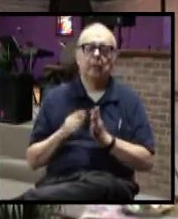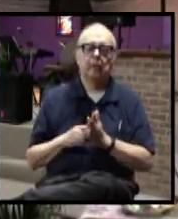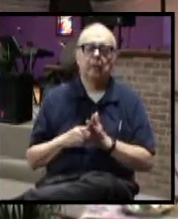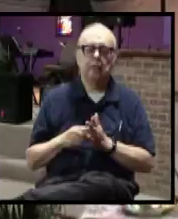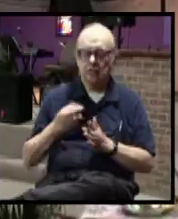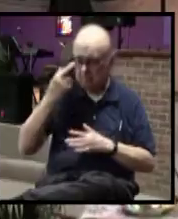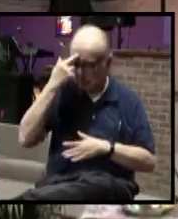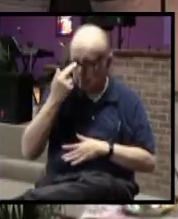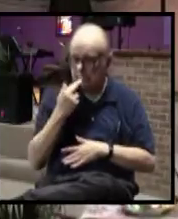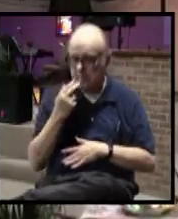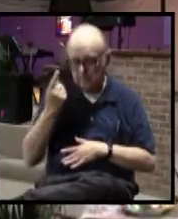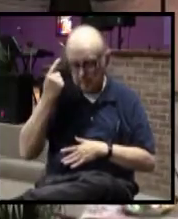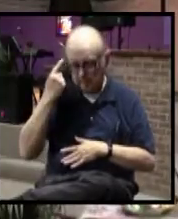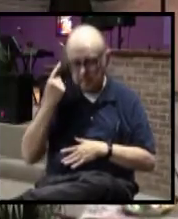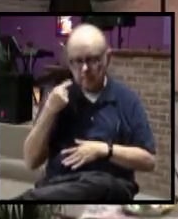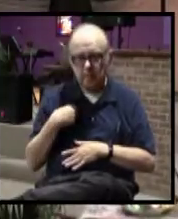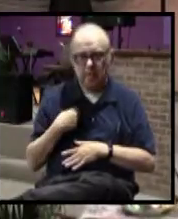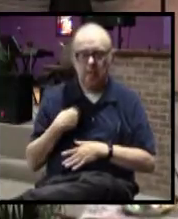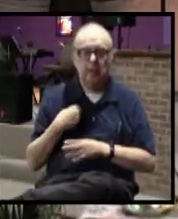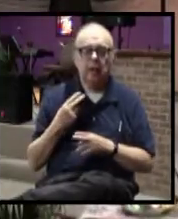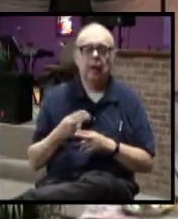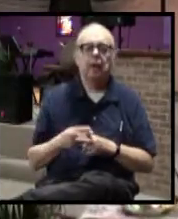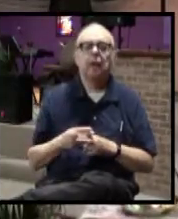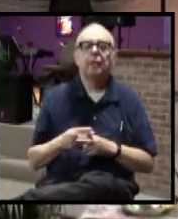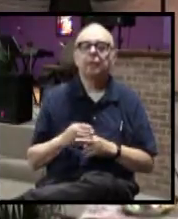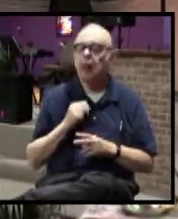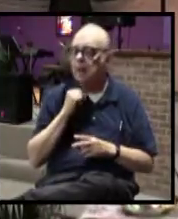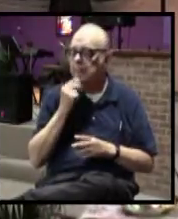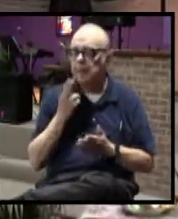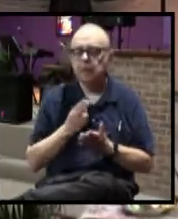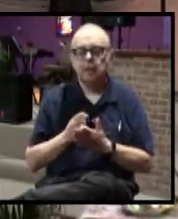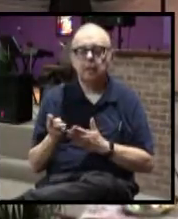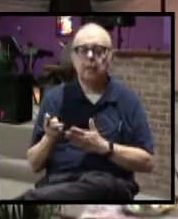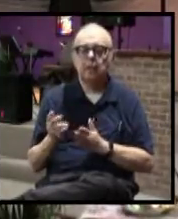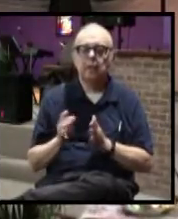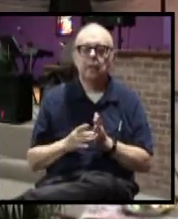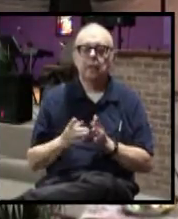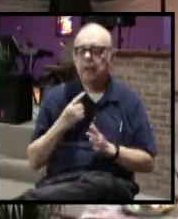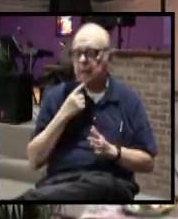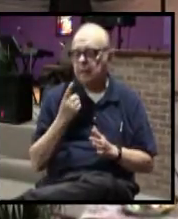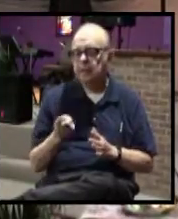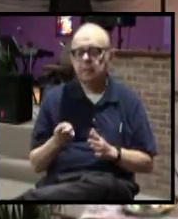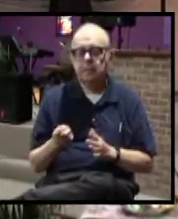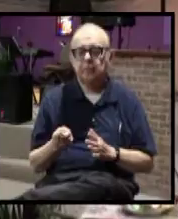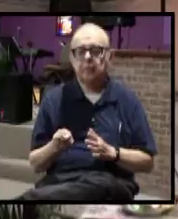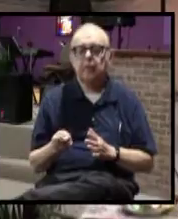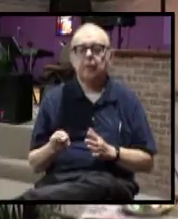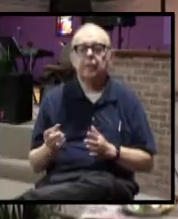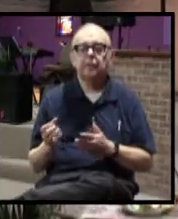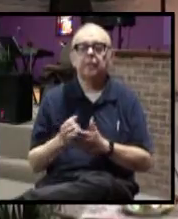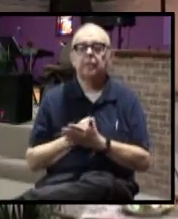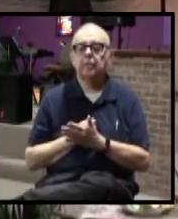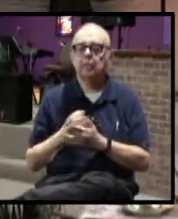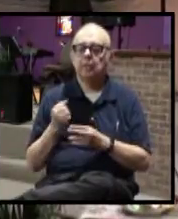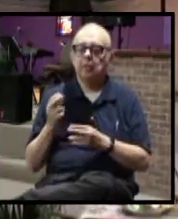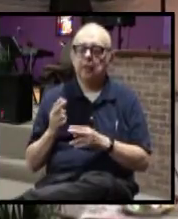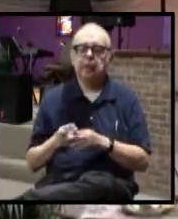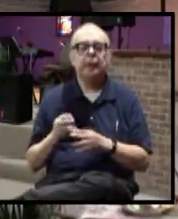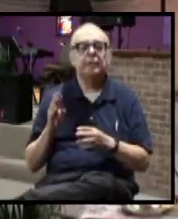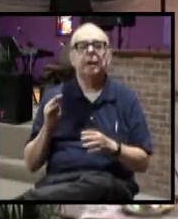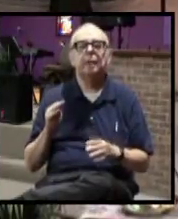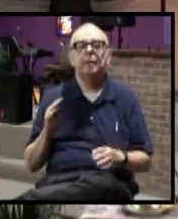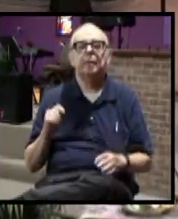were agents of the Roman government, and they had the reputation of being dishonest. So one day, Jesus saw this tax collector called Matthew